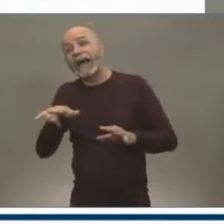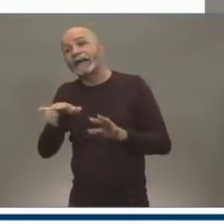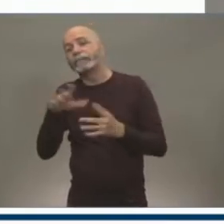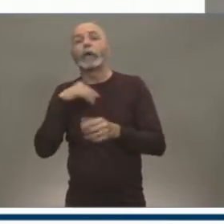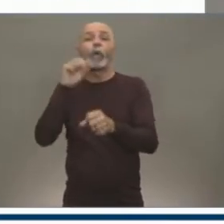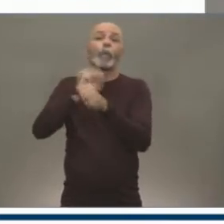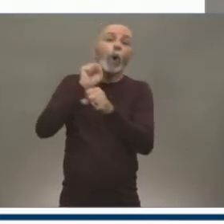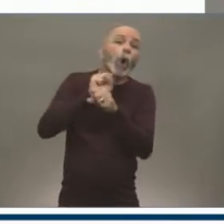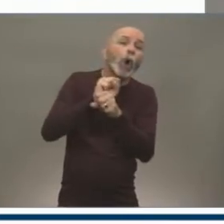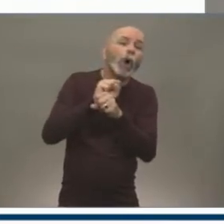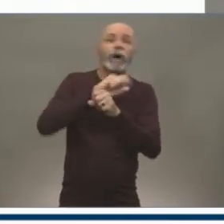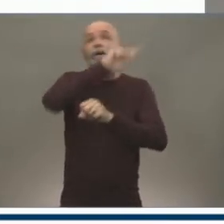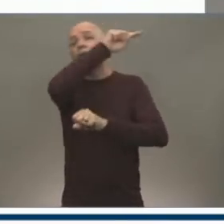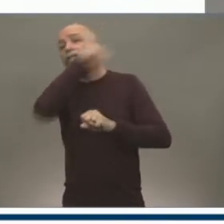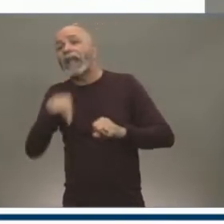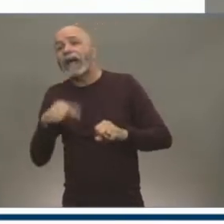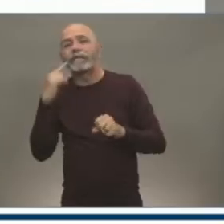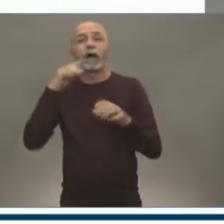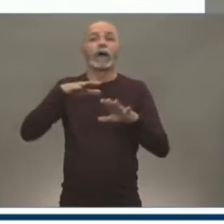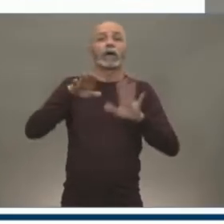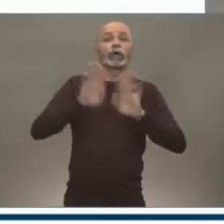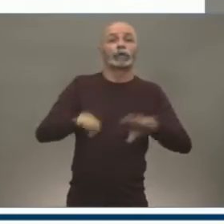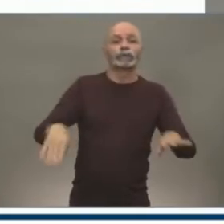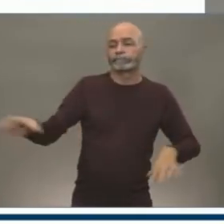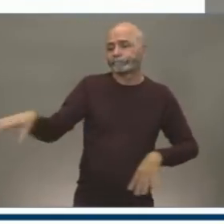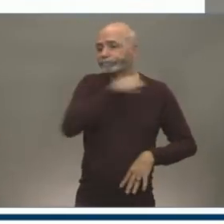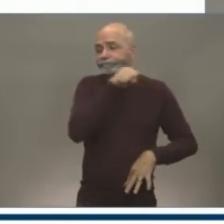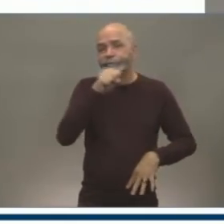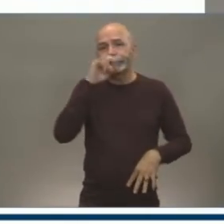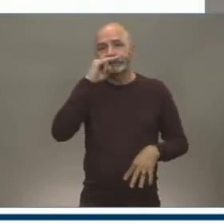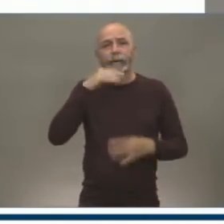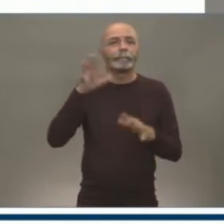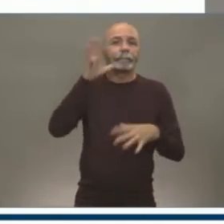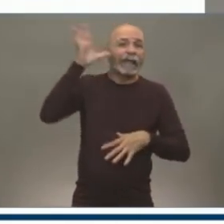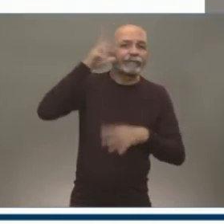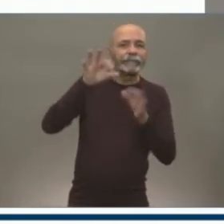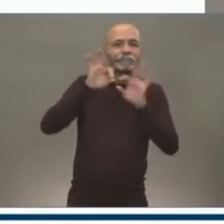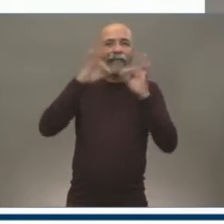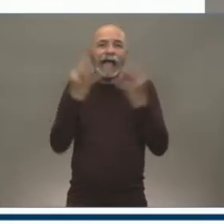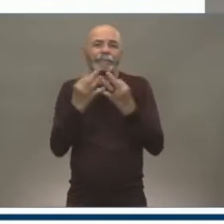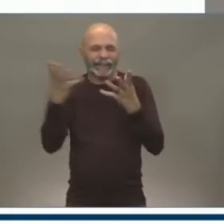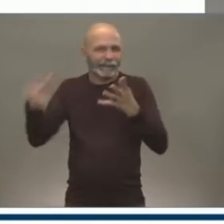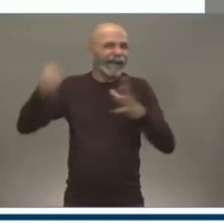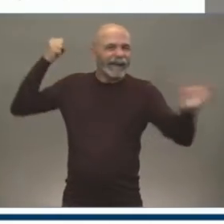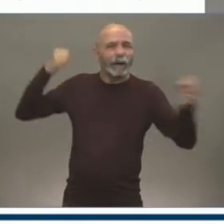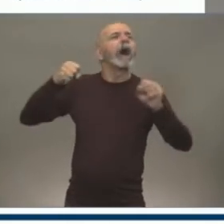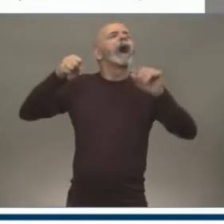child custody, etc. And at the end of the day, we're